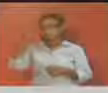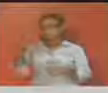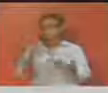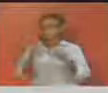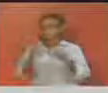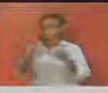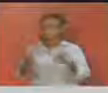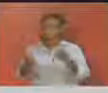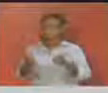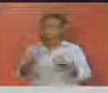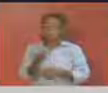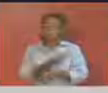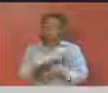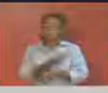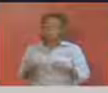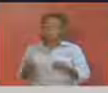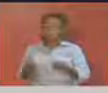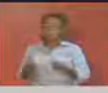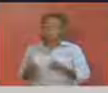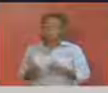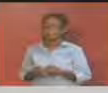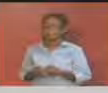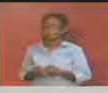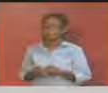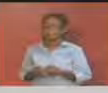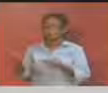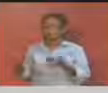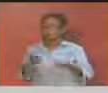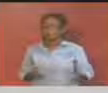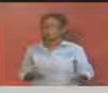program. And we bring it in from a